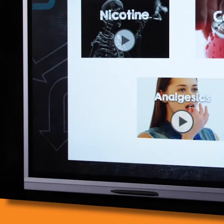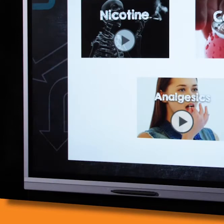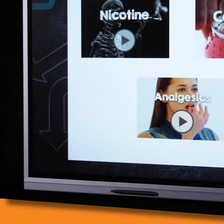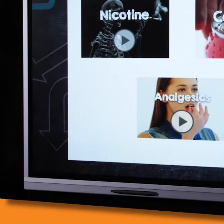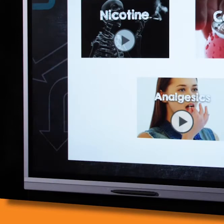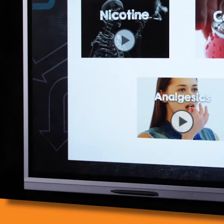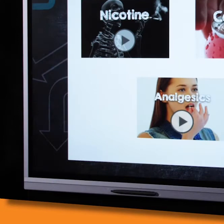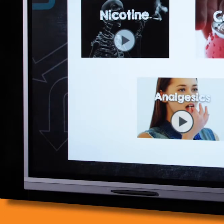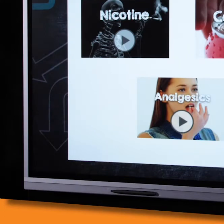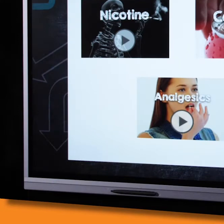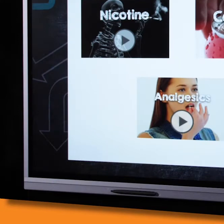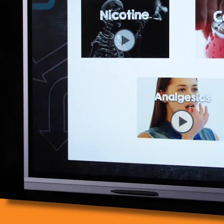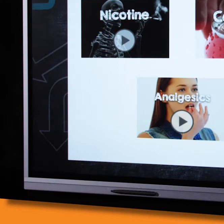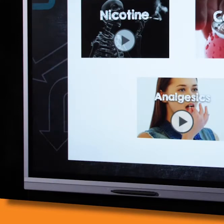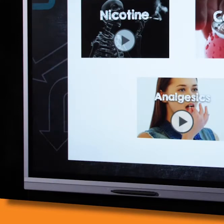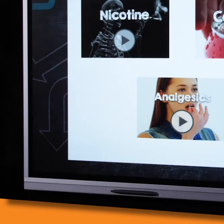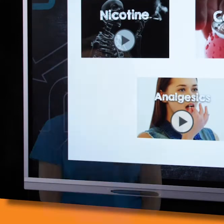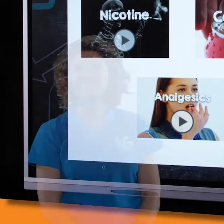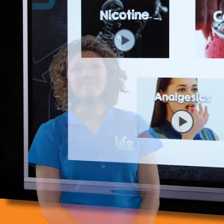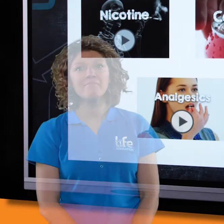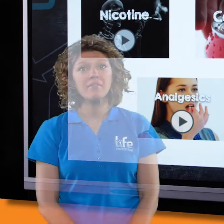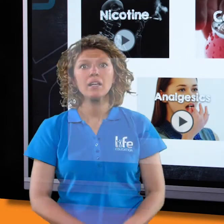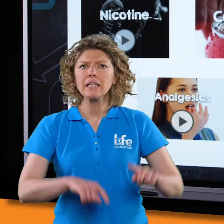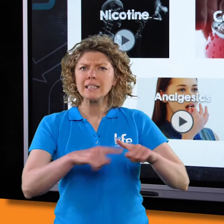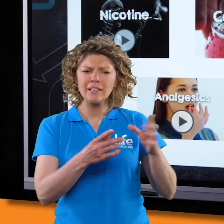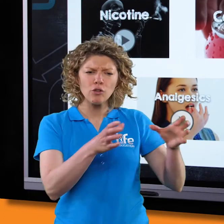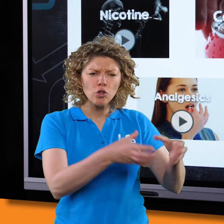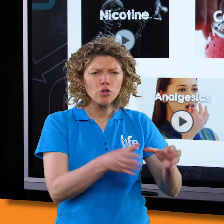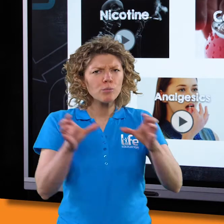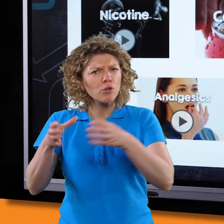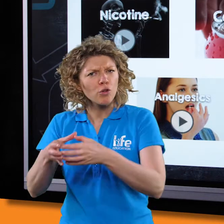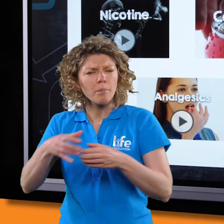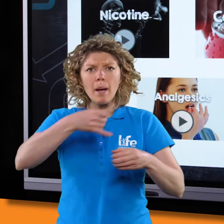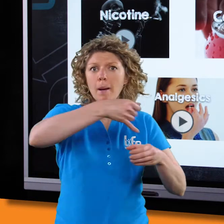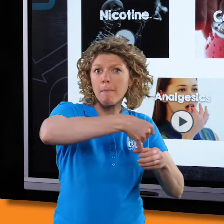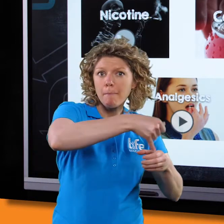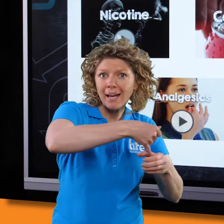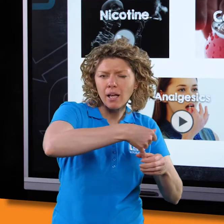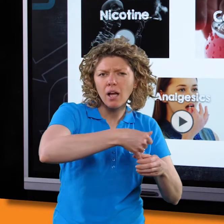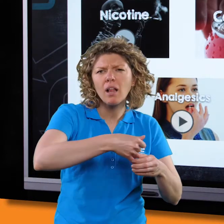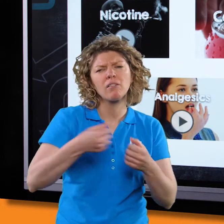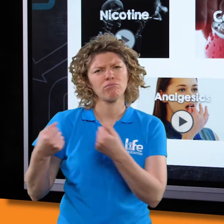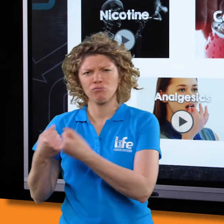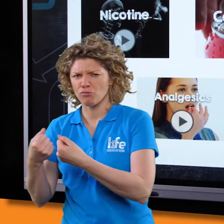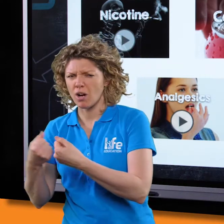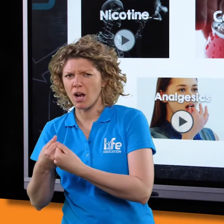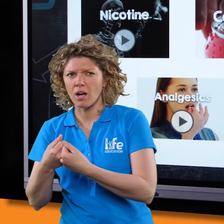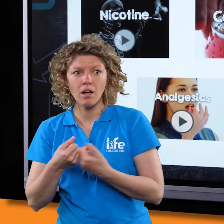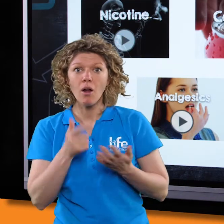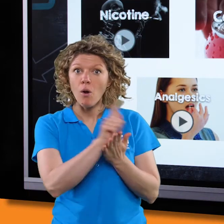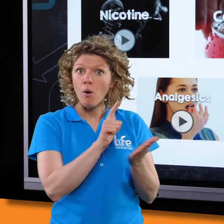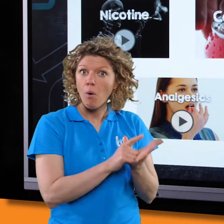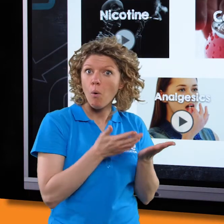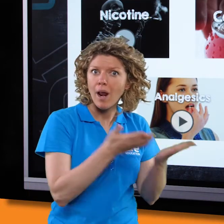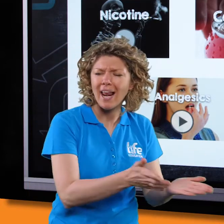grouped drugs into medical and non-medical and legal and illegal groups. But we can also classify